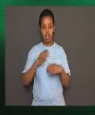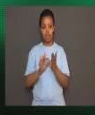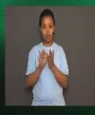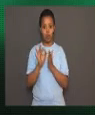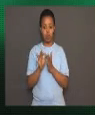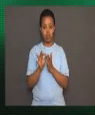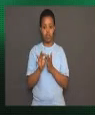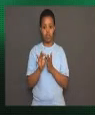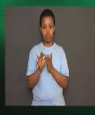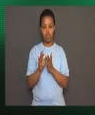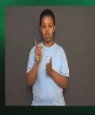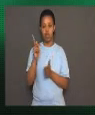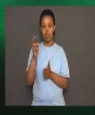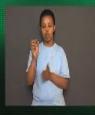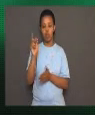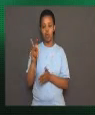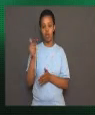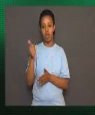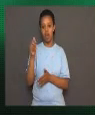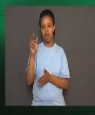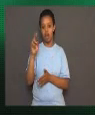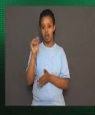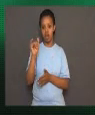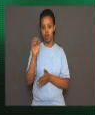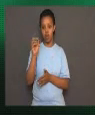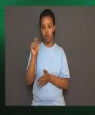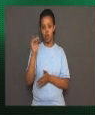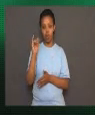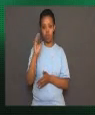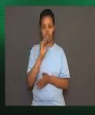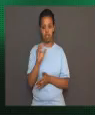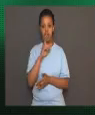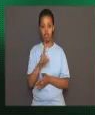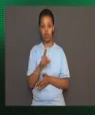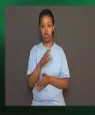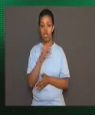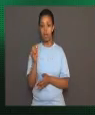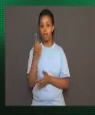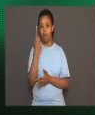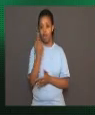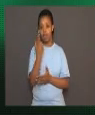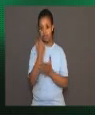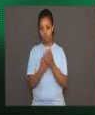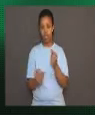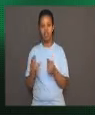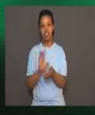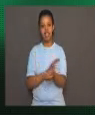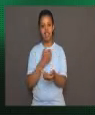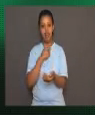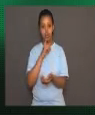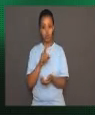are prokaryotic, which means they are single-celled organisms without